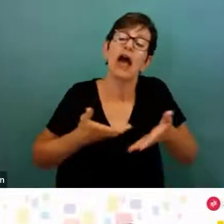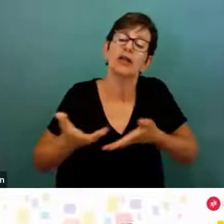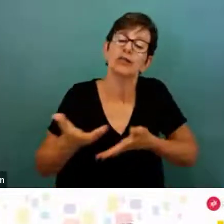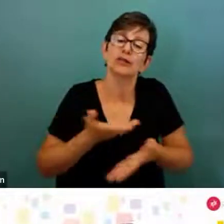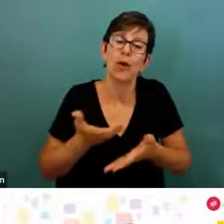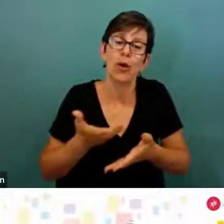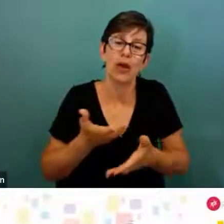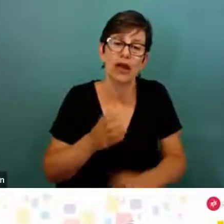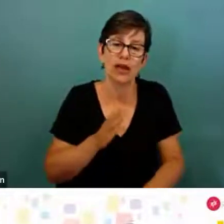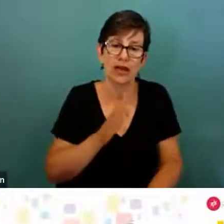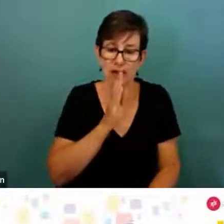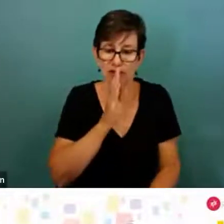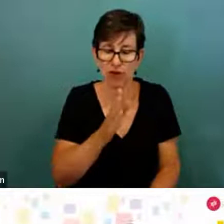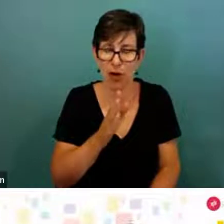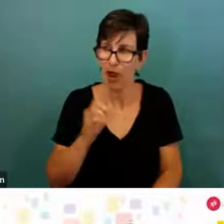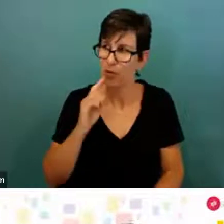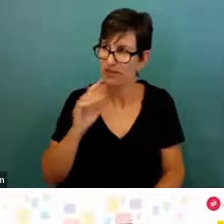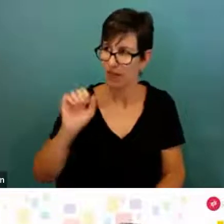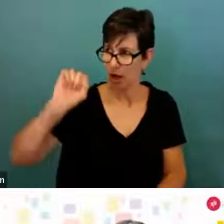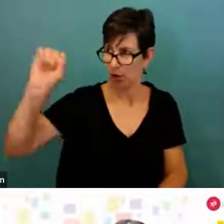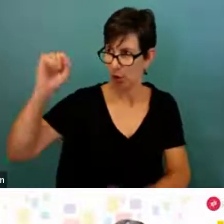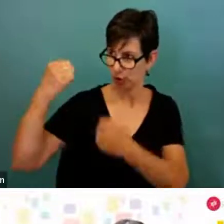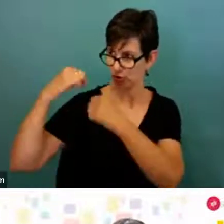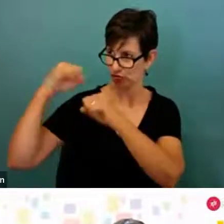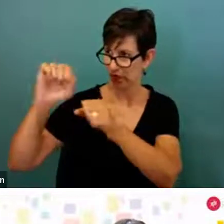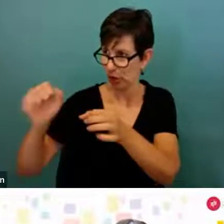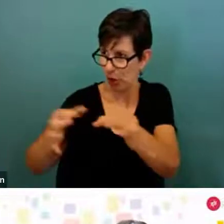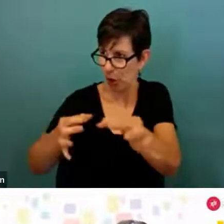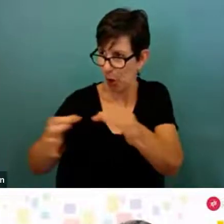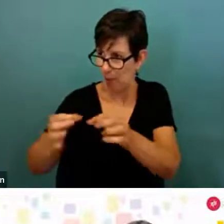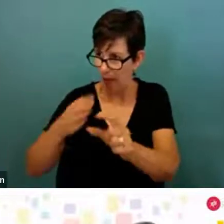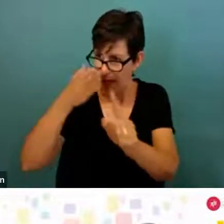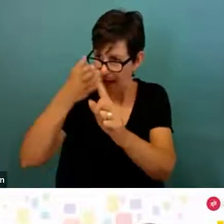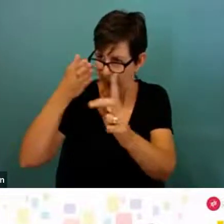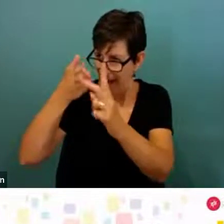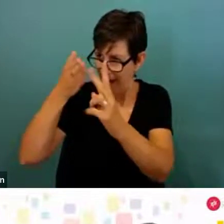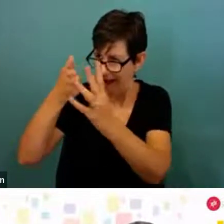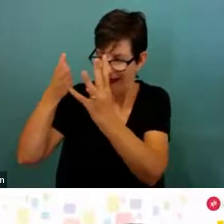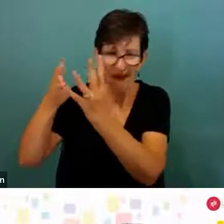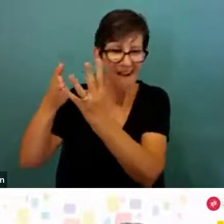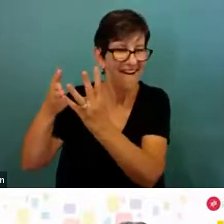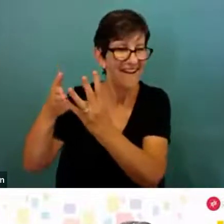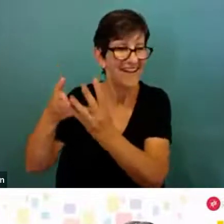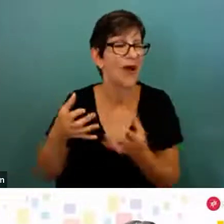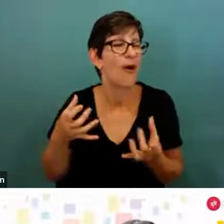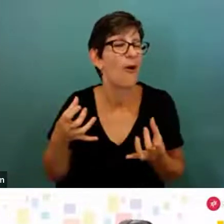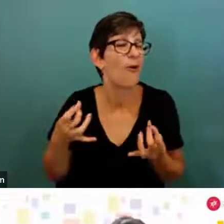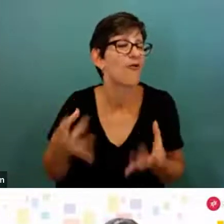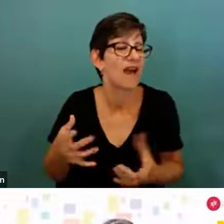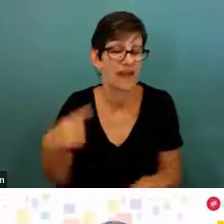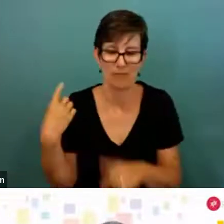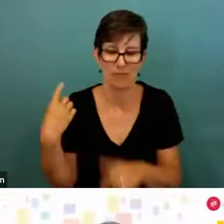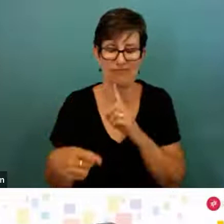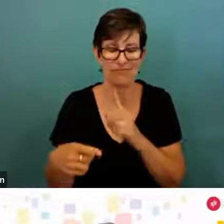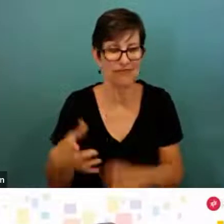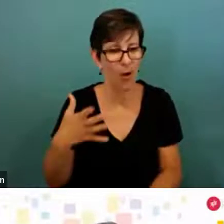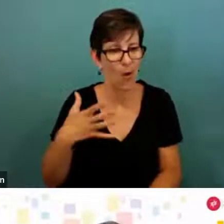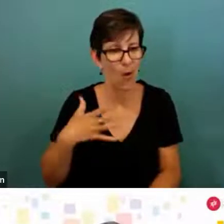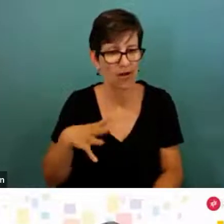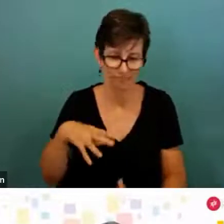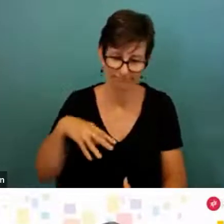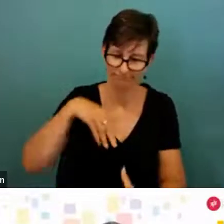linked it straight away to strategies that they were already had approved and was supporting. It was just how we